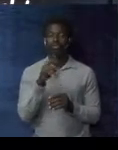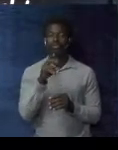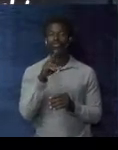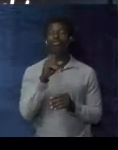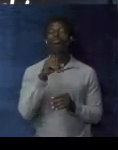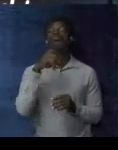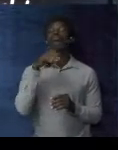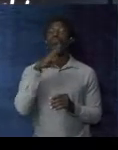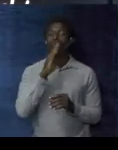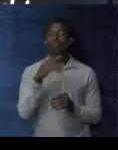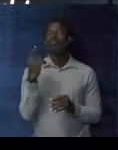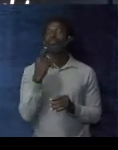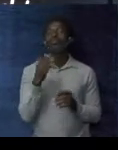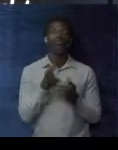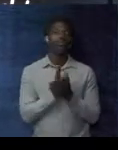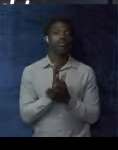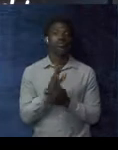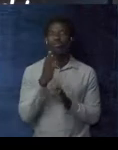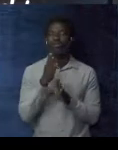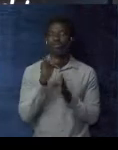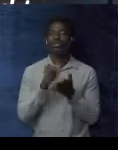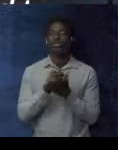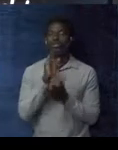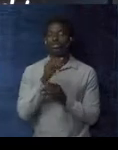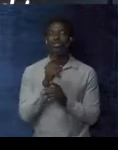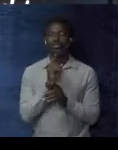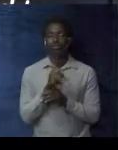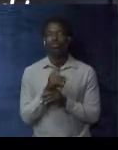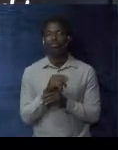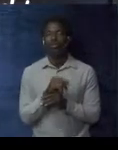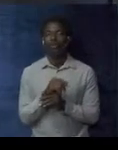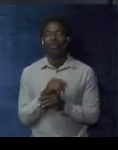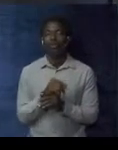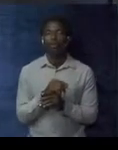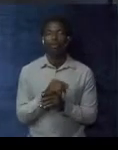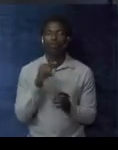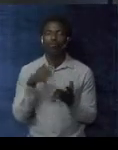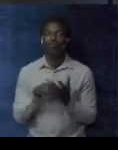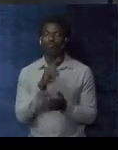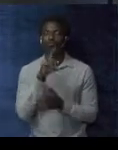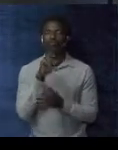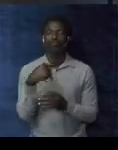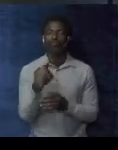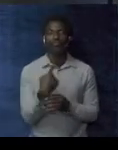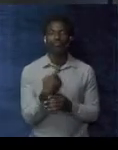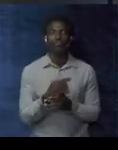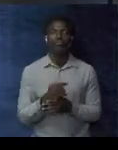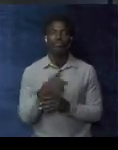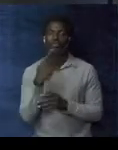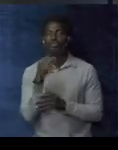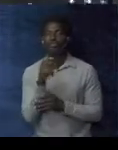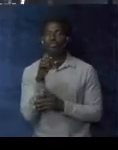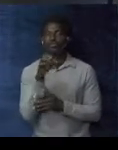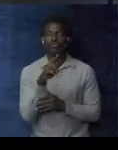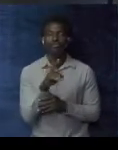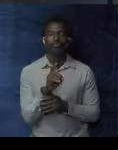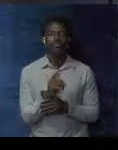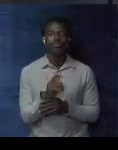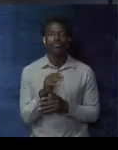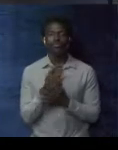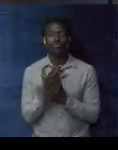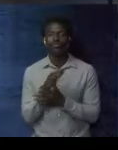the radius must always be a straight line. That is true. Now this question says,